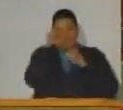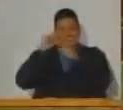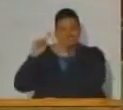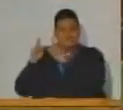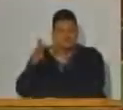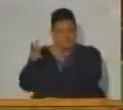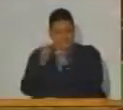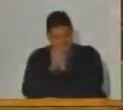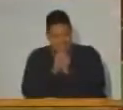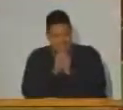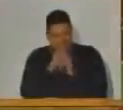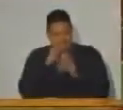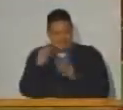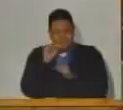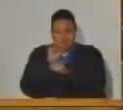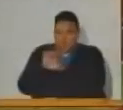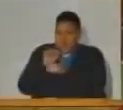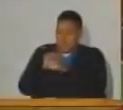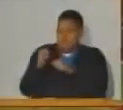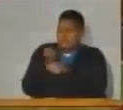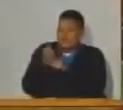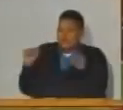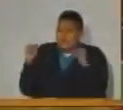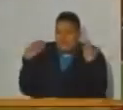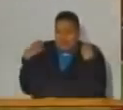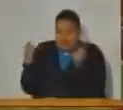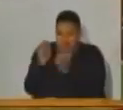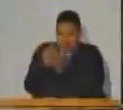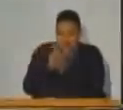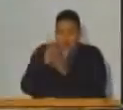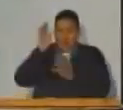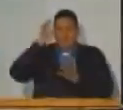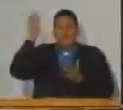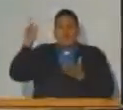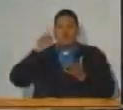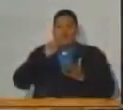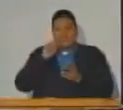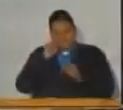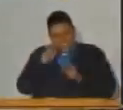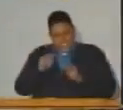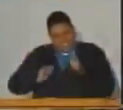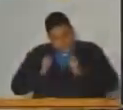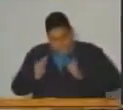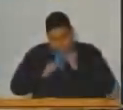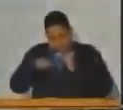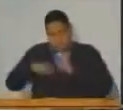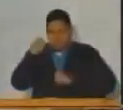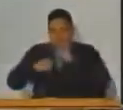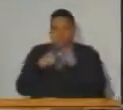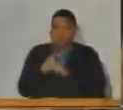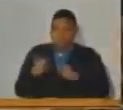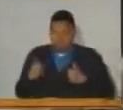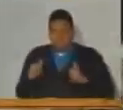The Occupational Safety and Health Bill will be pursued vigorously this year.